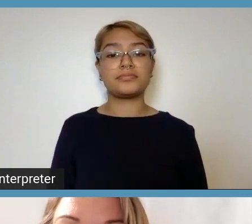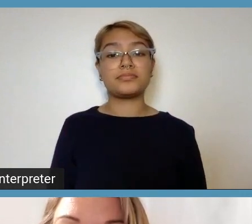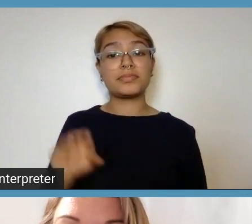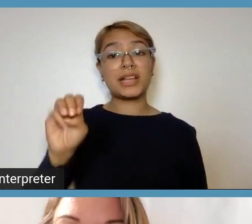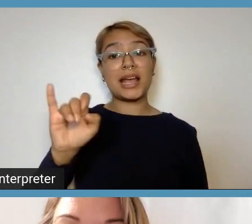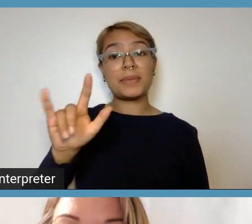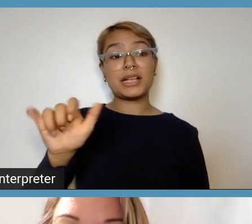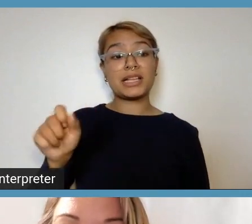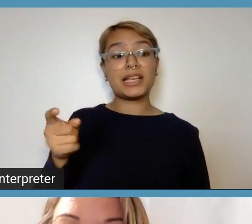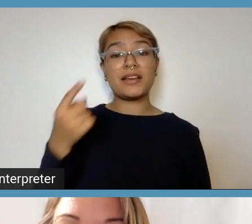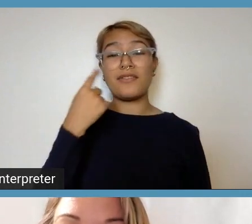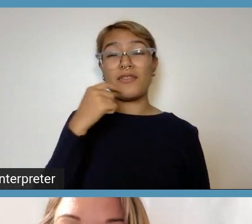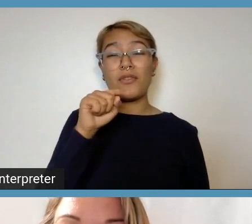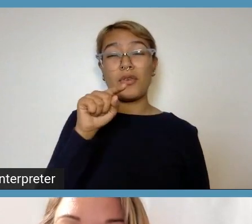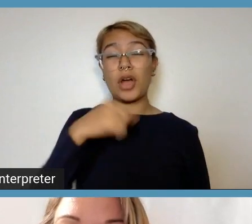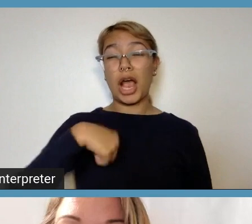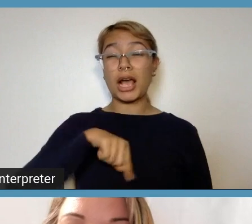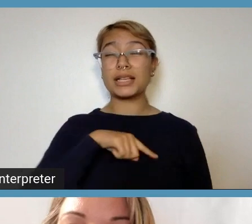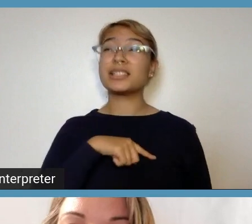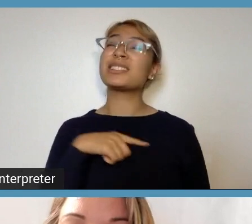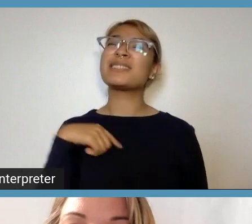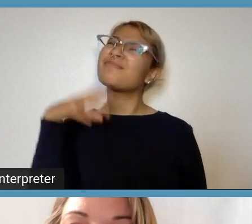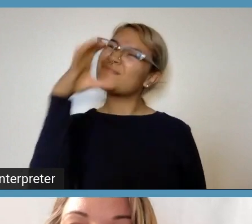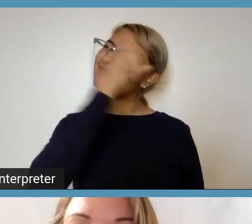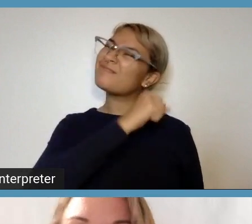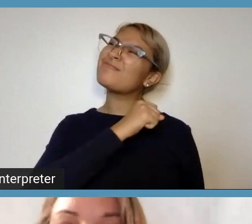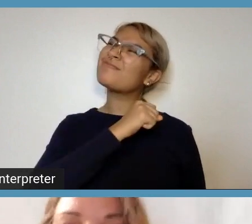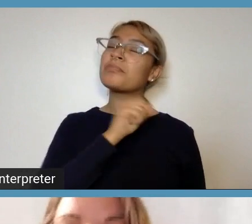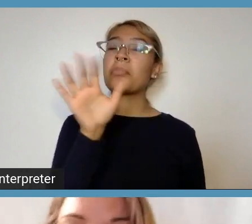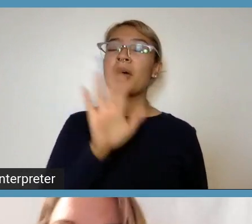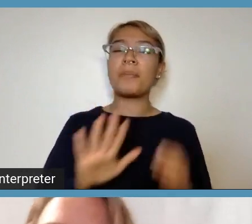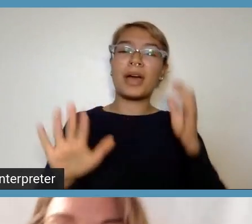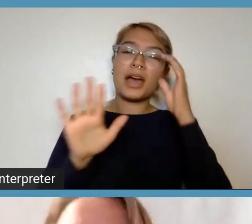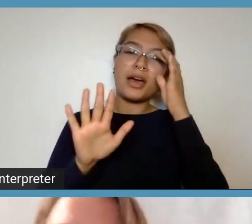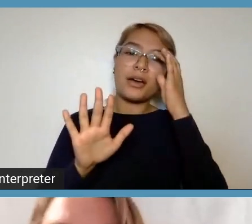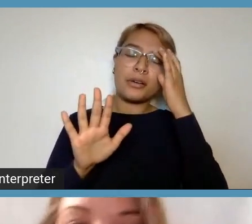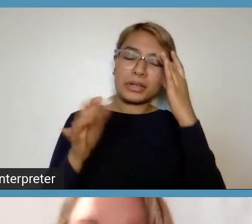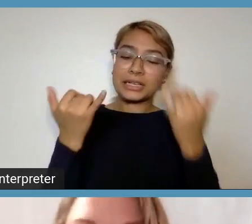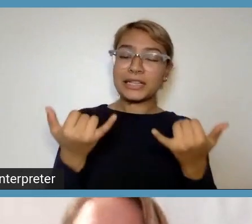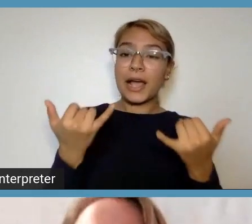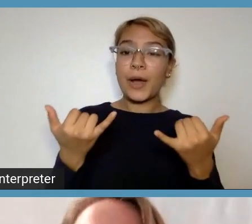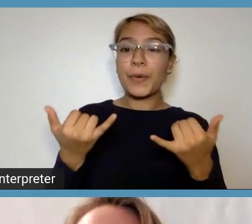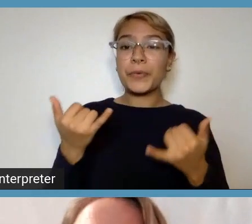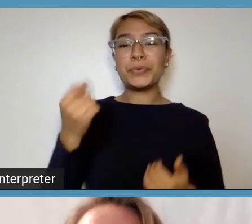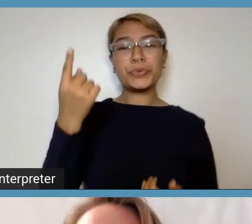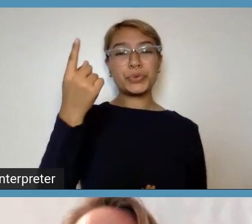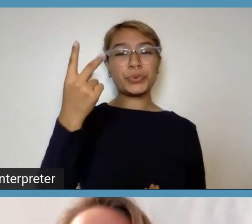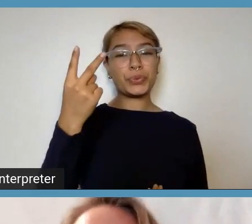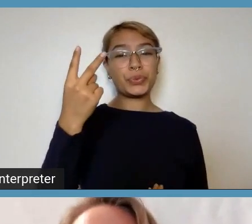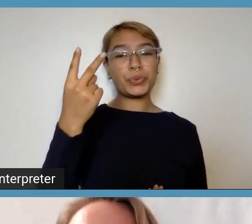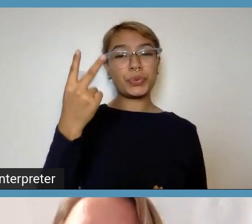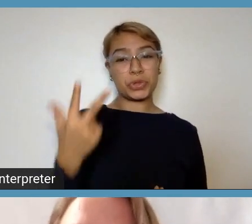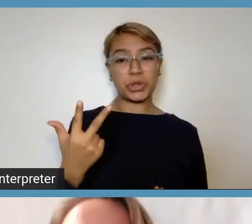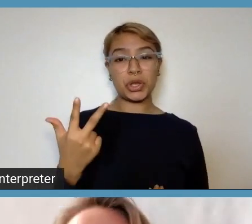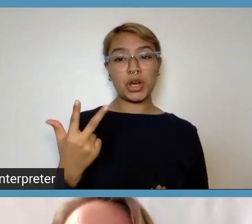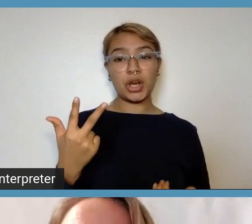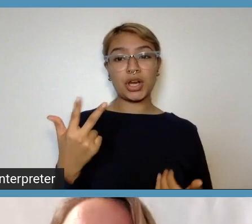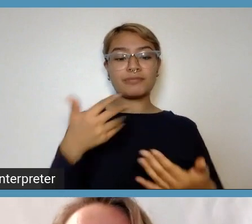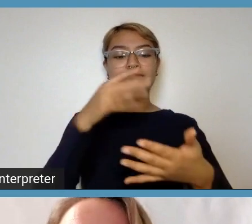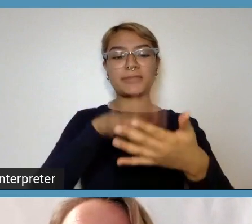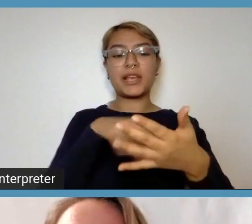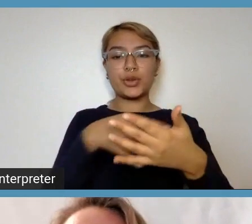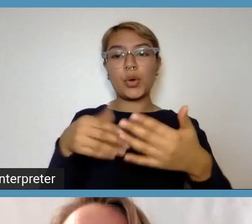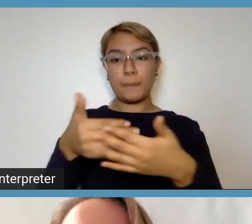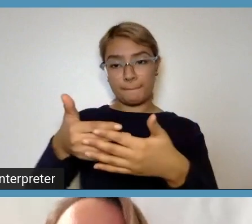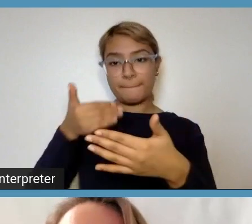For us, I would guess that about, well, at least right now, about two-thirds of our posts are scheduled ahead